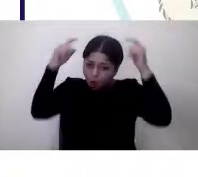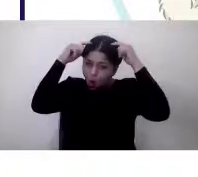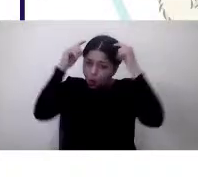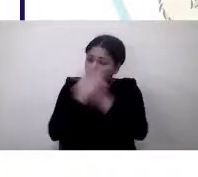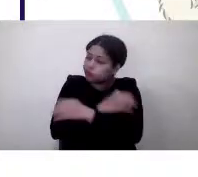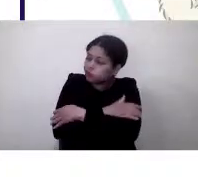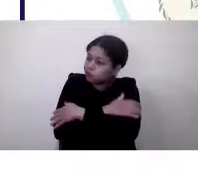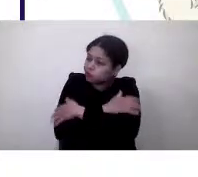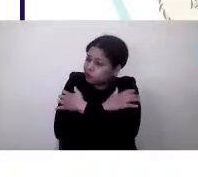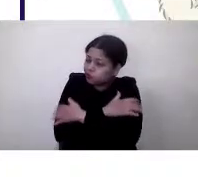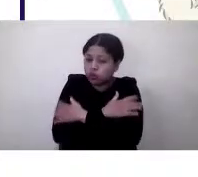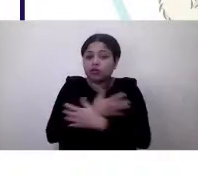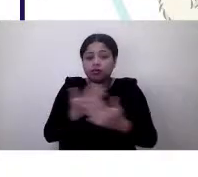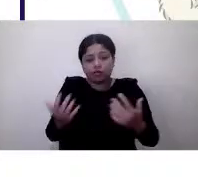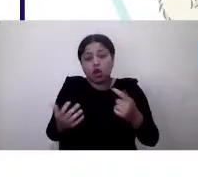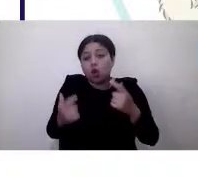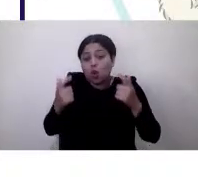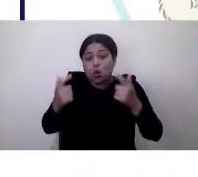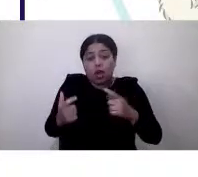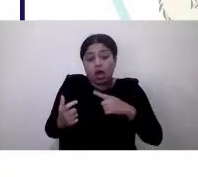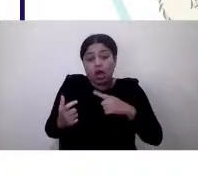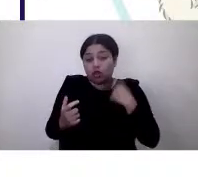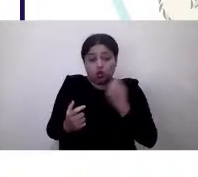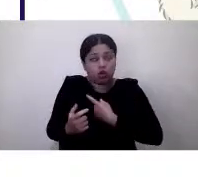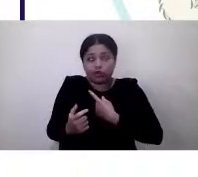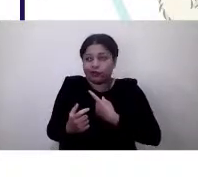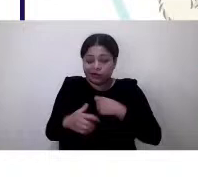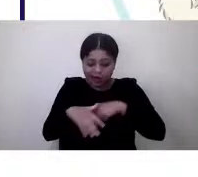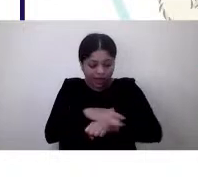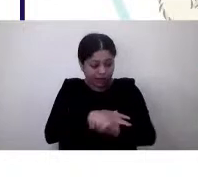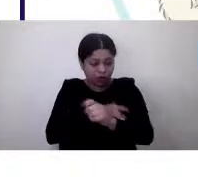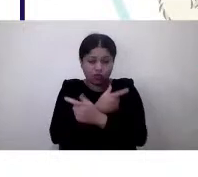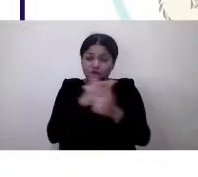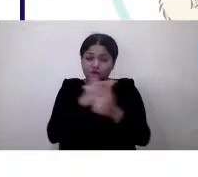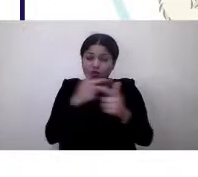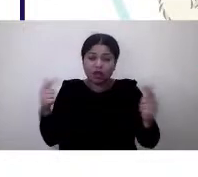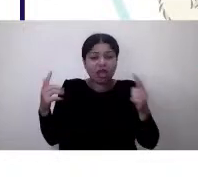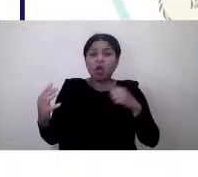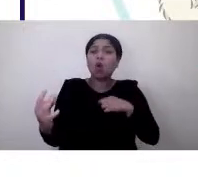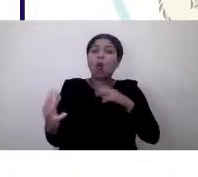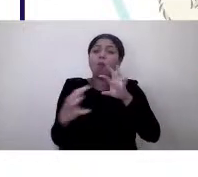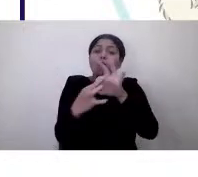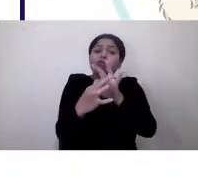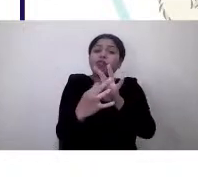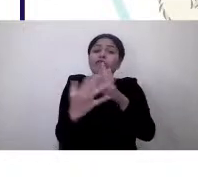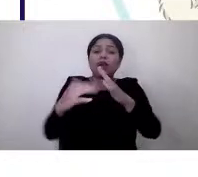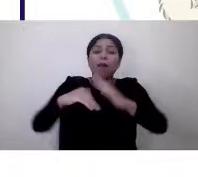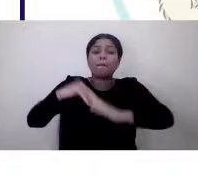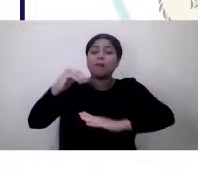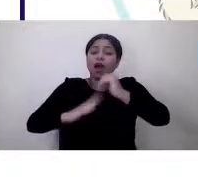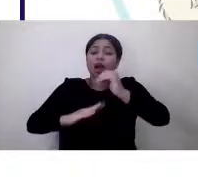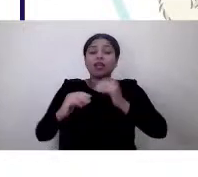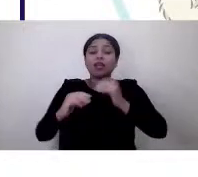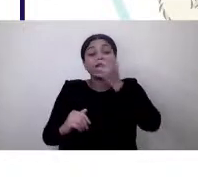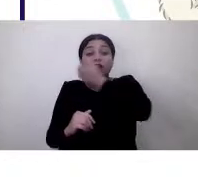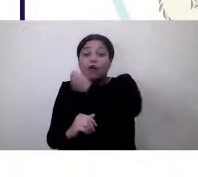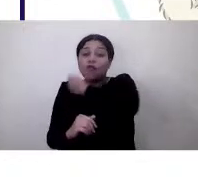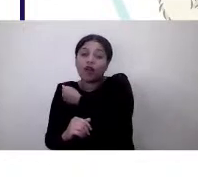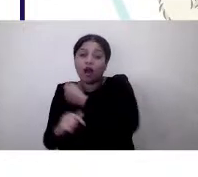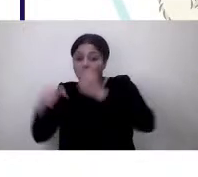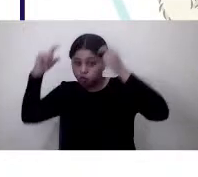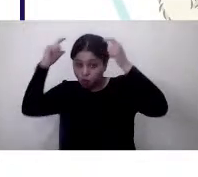my students to relate to any activities about saving polar bears. Instead, try to localize